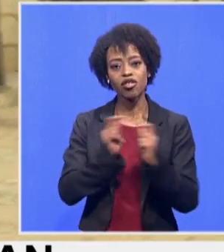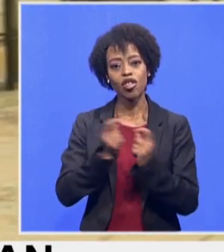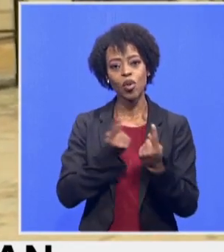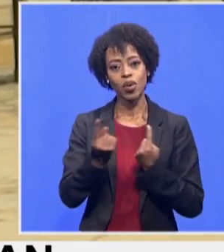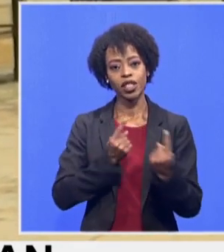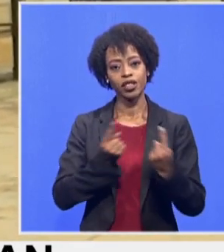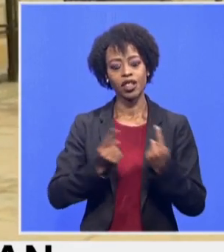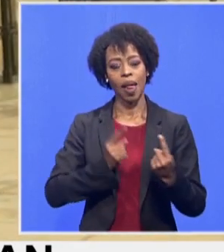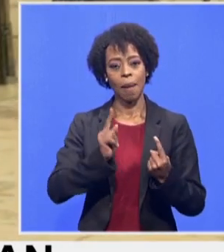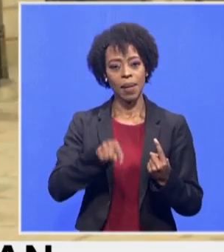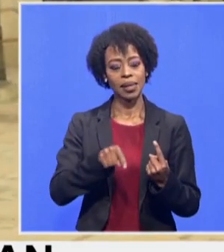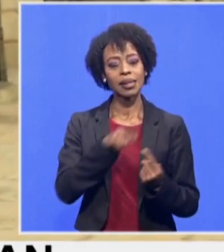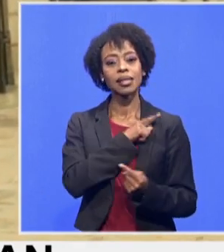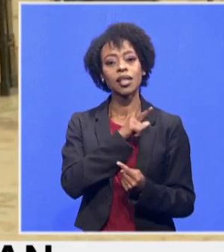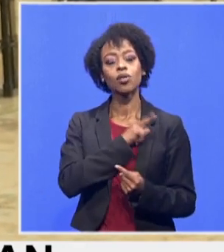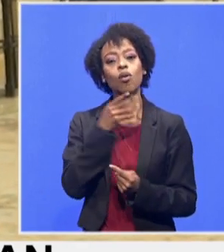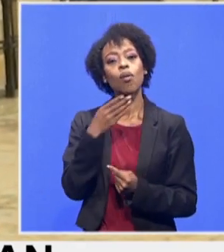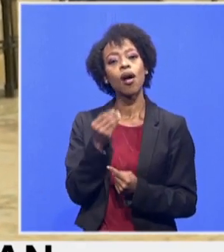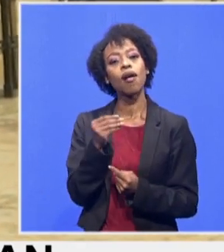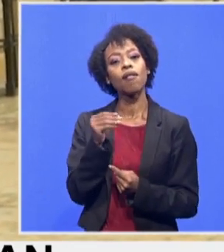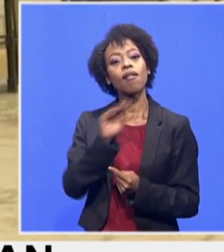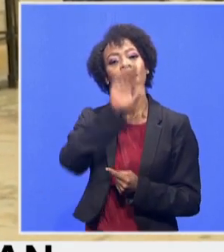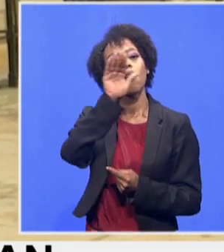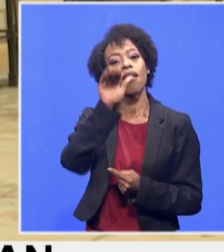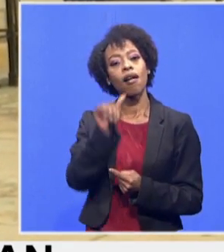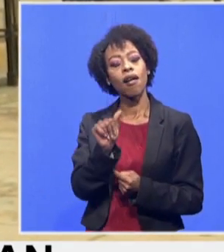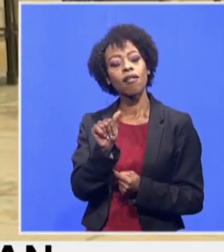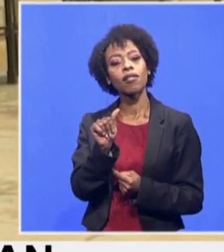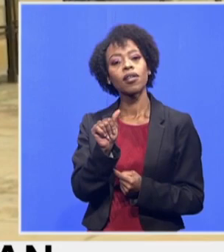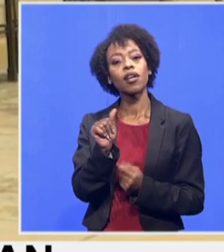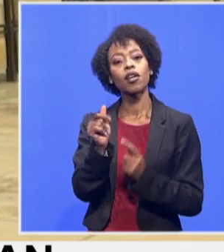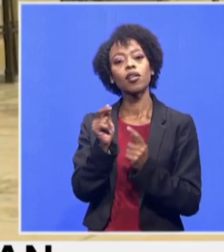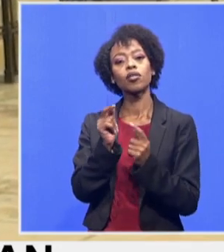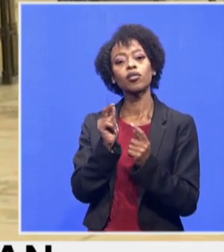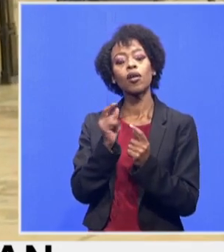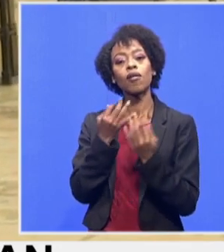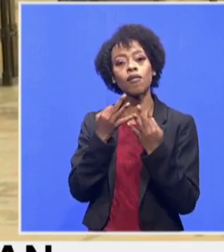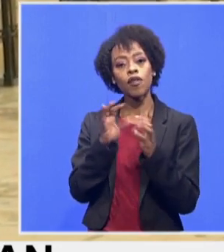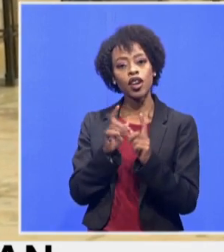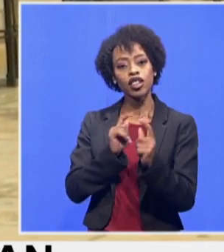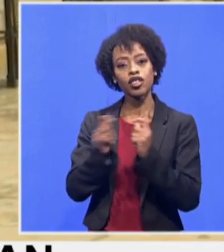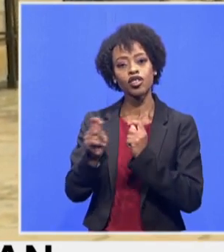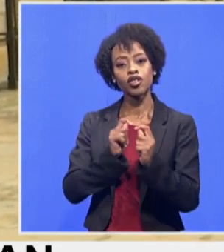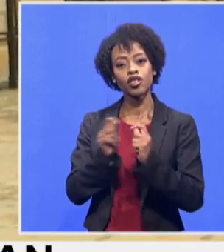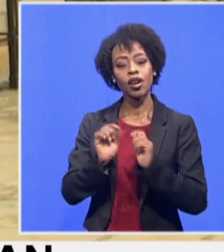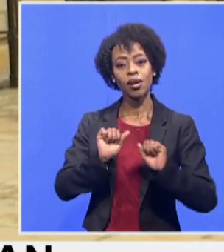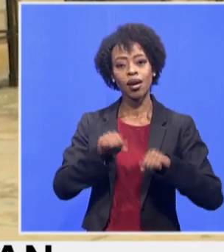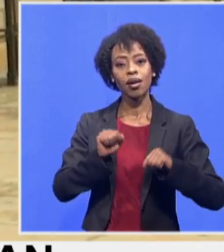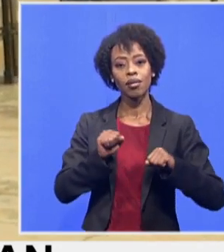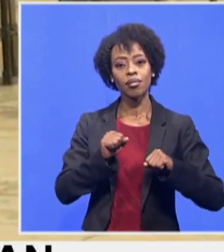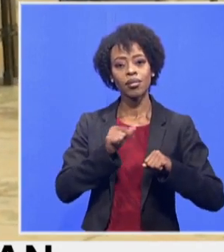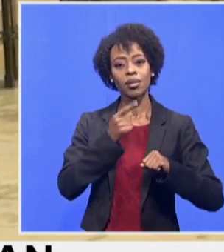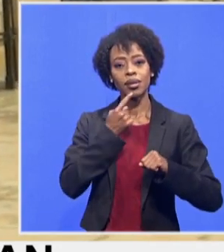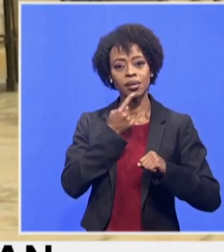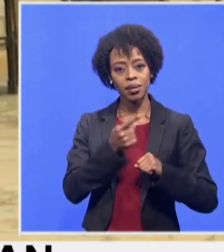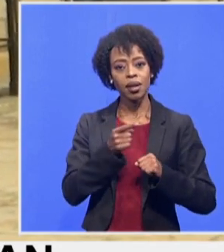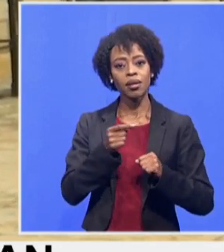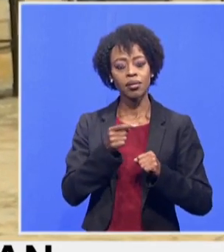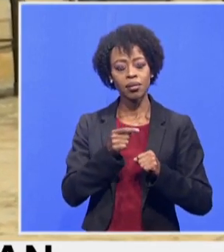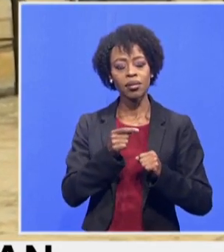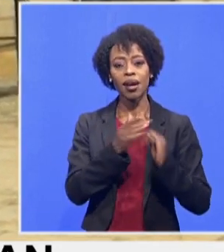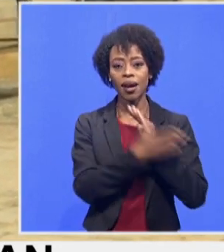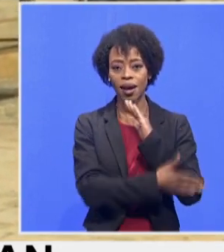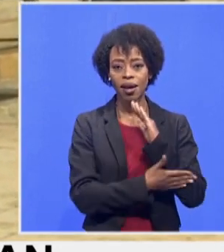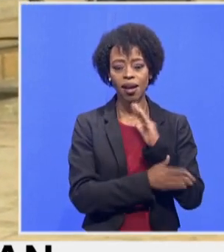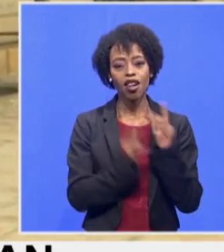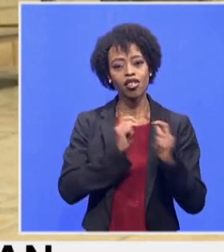there is the African Continental Free Trade Agreement, that there must be intercontinental, countries must